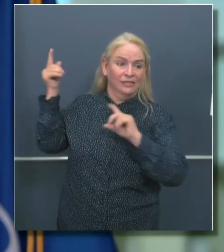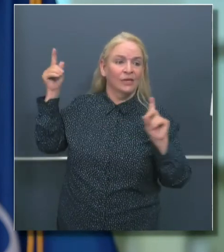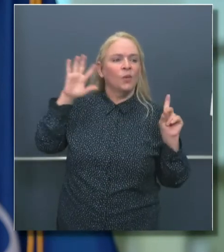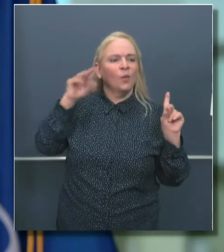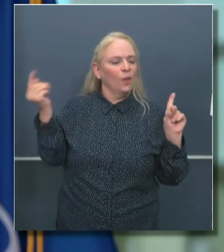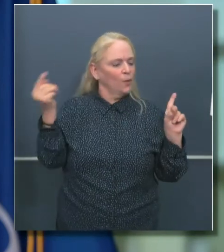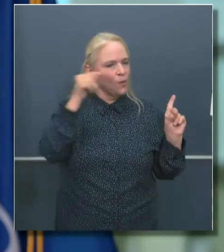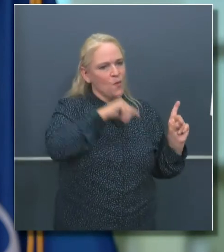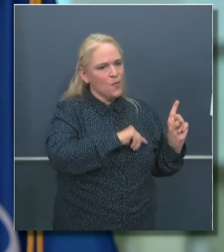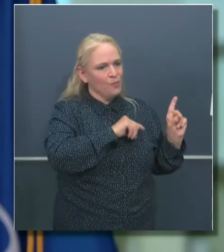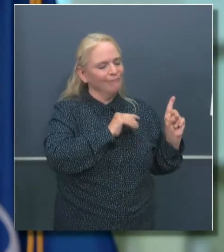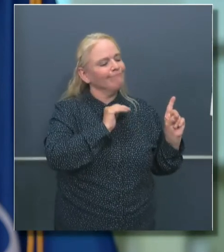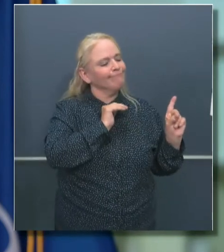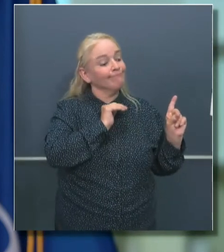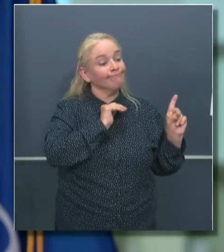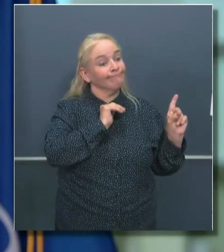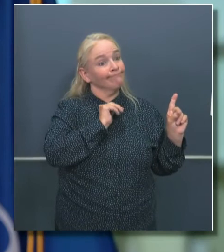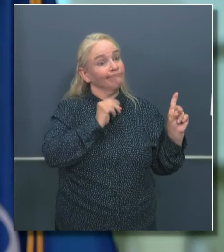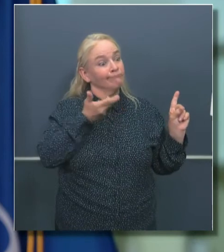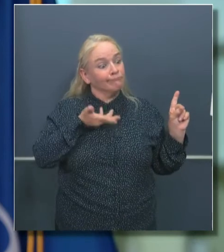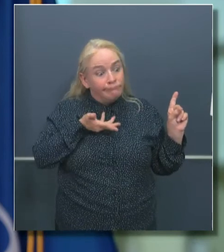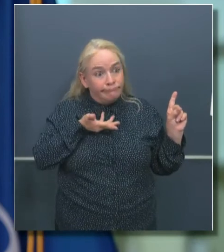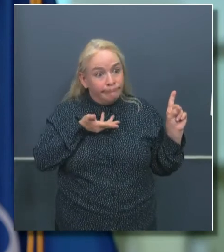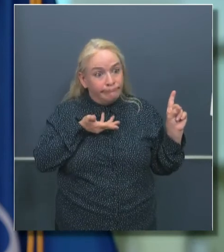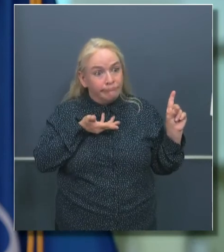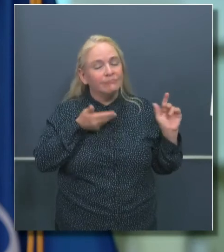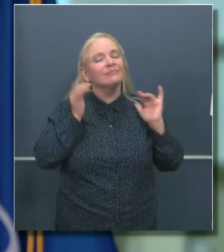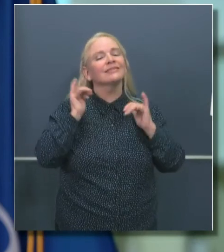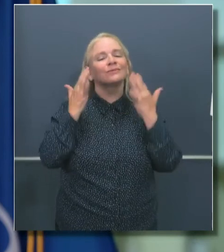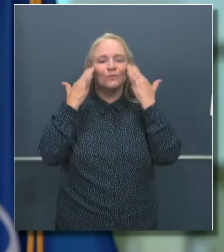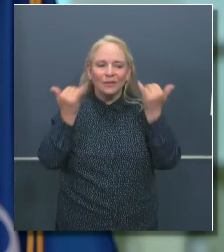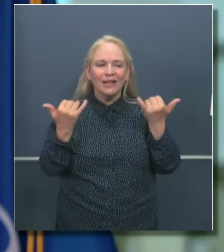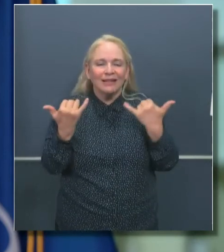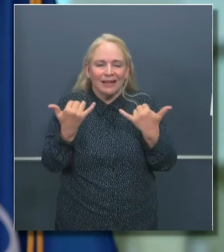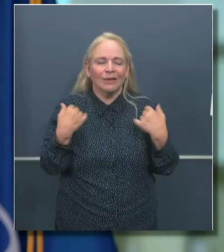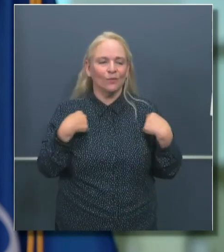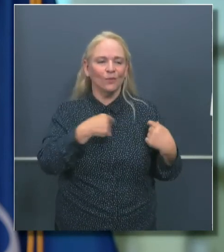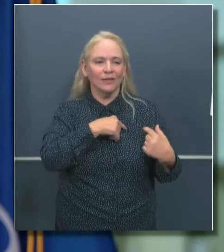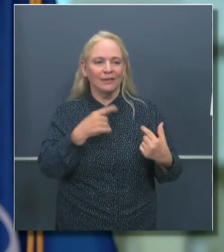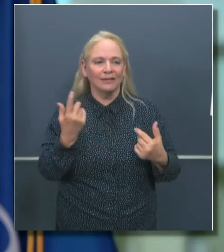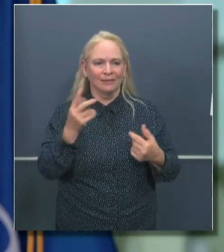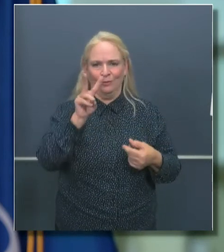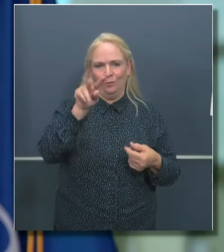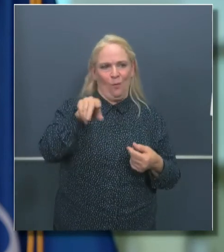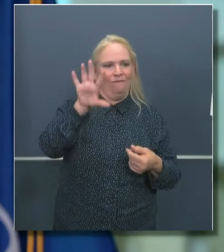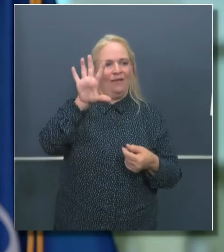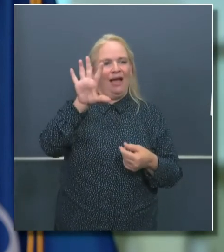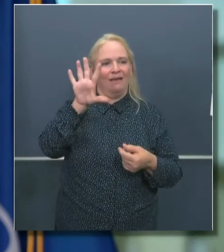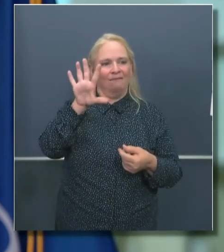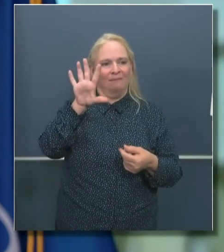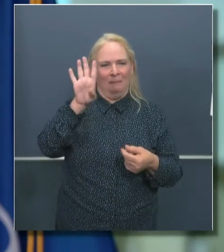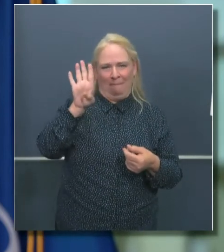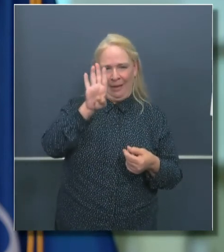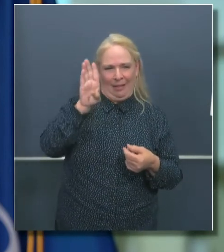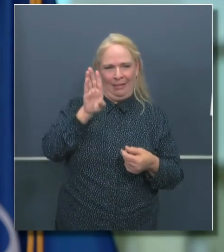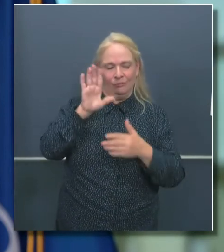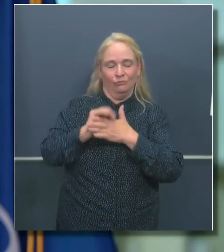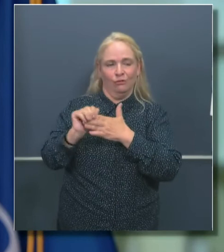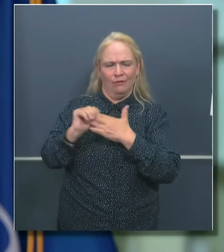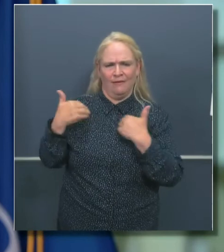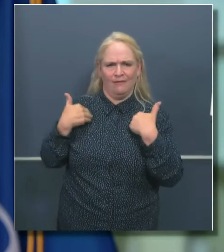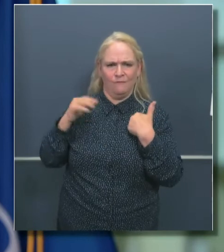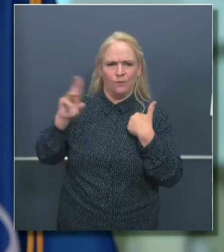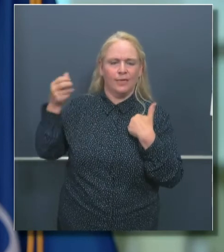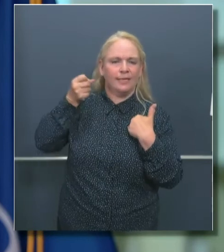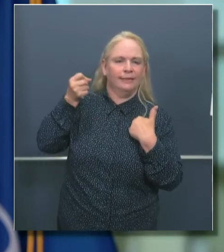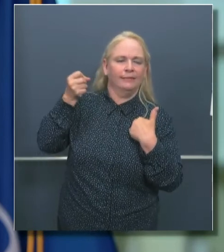you, that's precisely why we put up $2.5 billion of contingent money. It's precisely why we